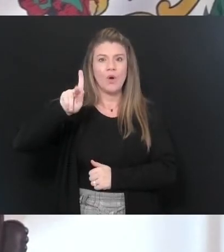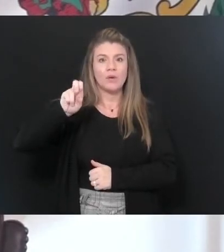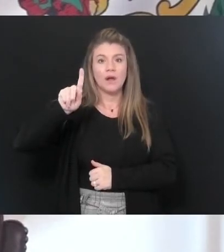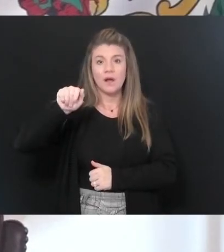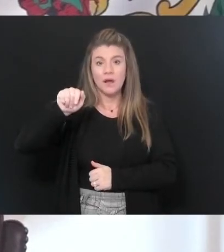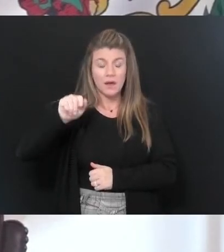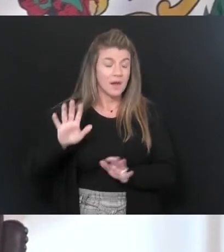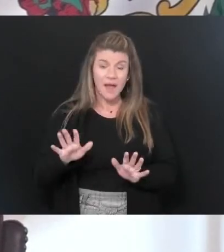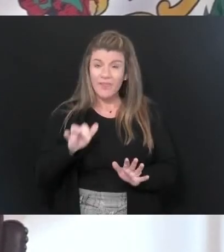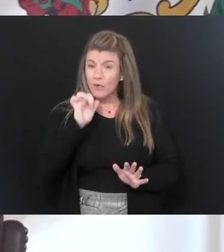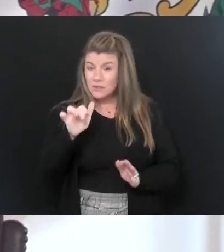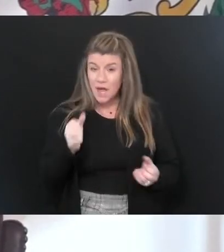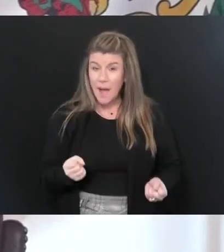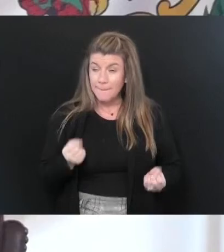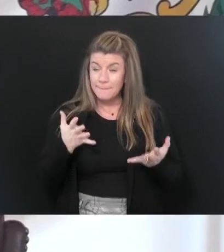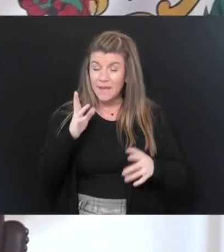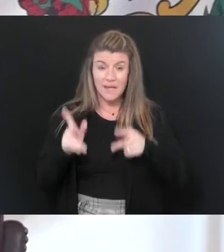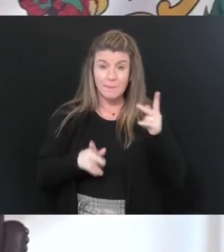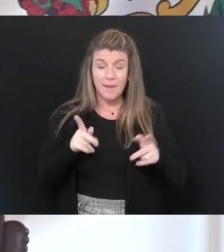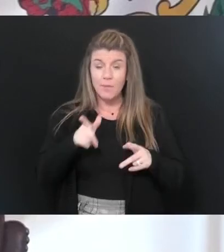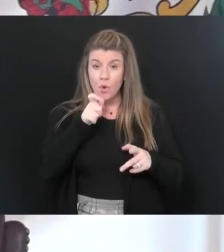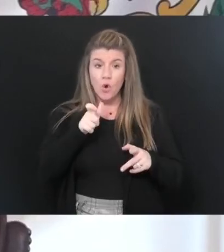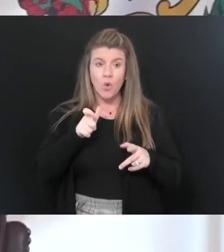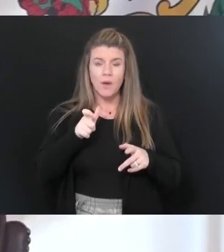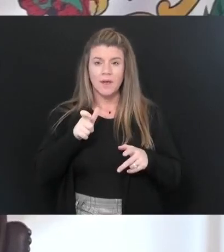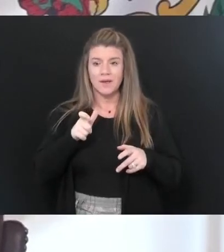there's not many people that move around